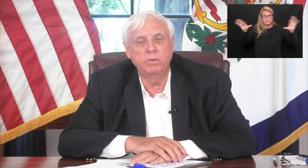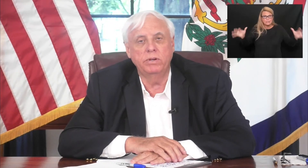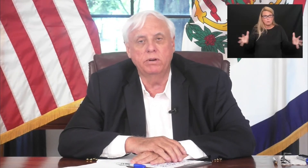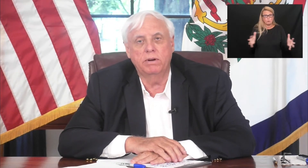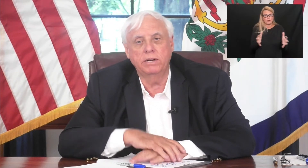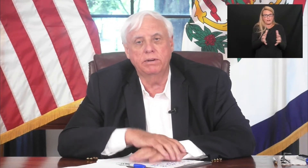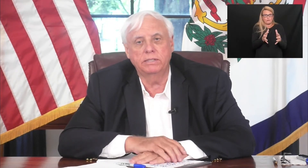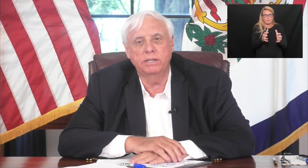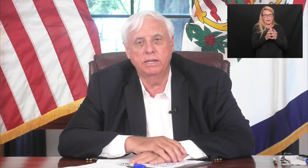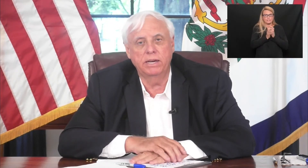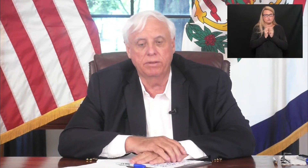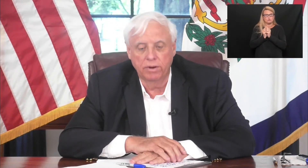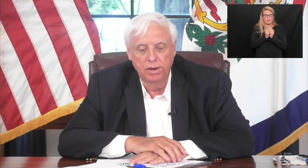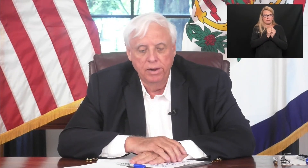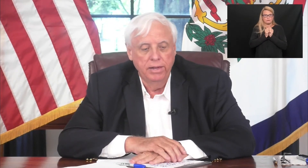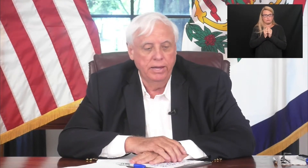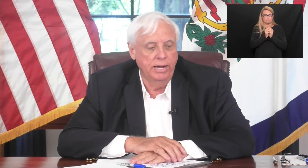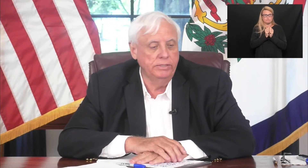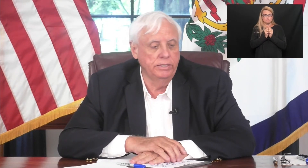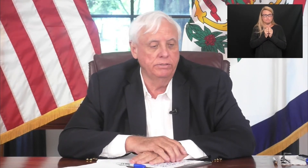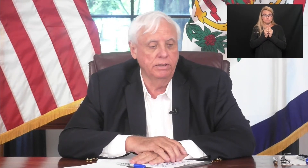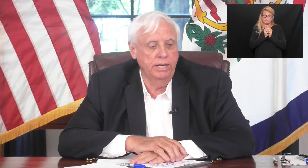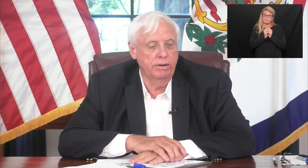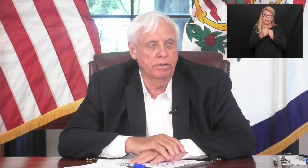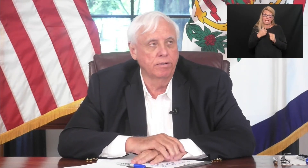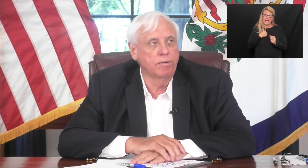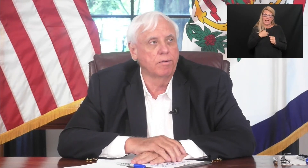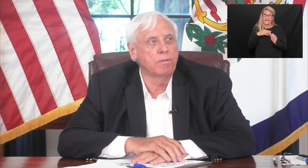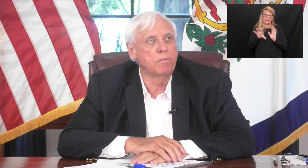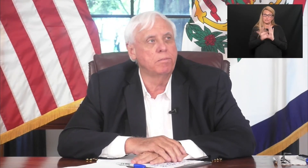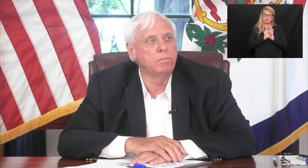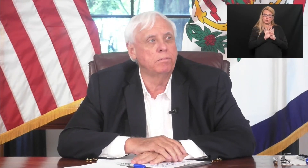everybody moving in the right direction together. And I choose the latter.